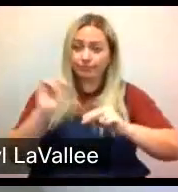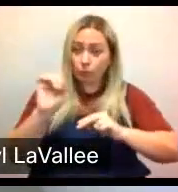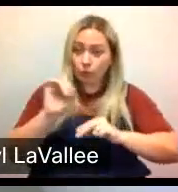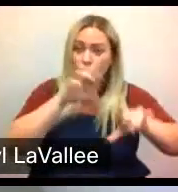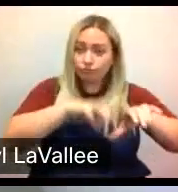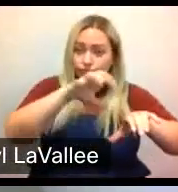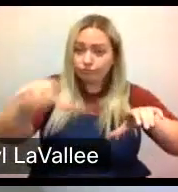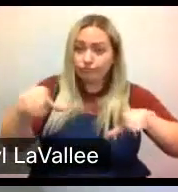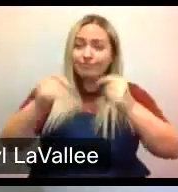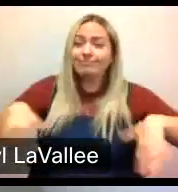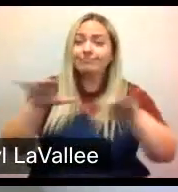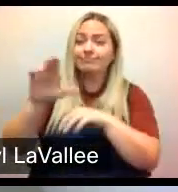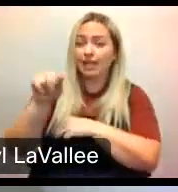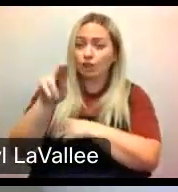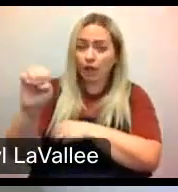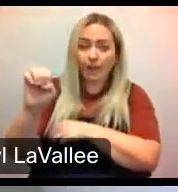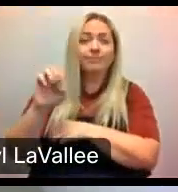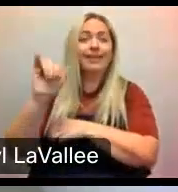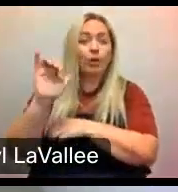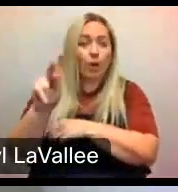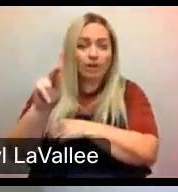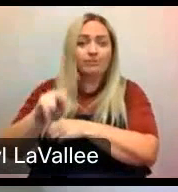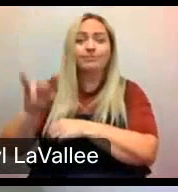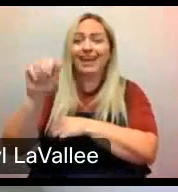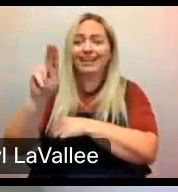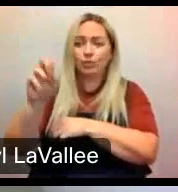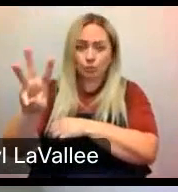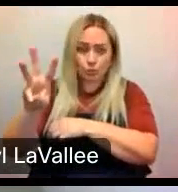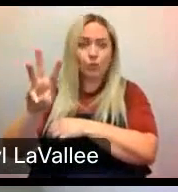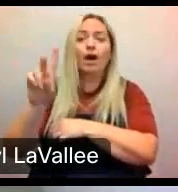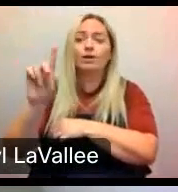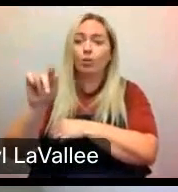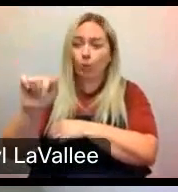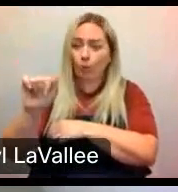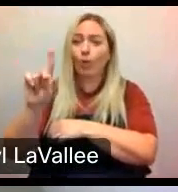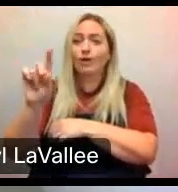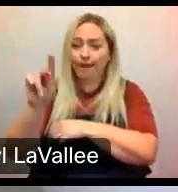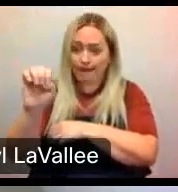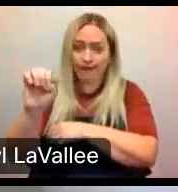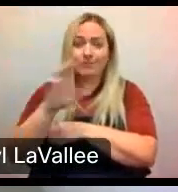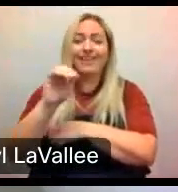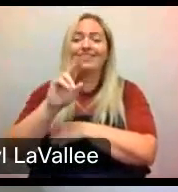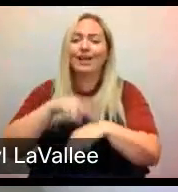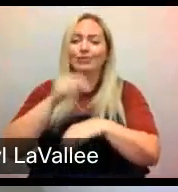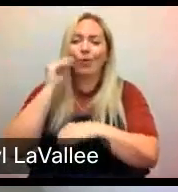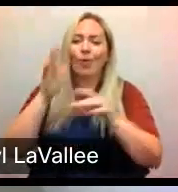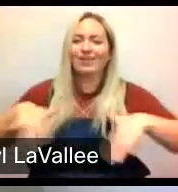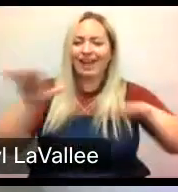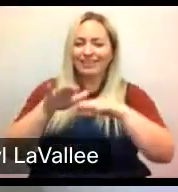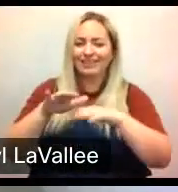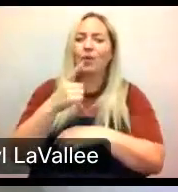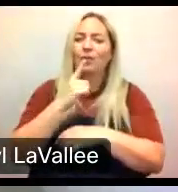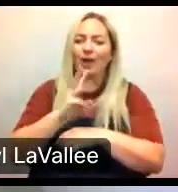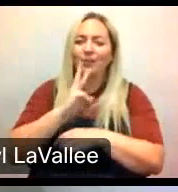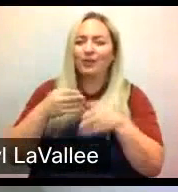on the lands of Anishinaabe, Inaniwak, Anishinaabe, Dakota, and Dene, and the national homeland of the Red River